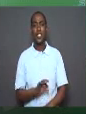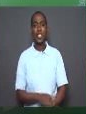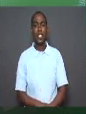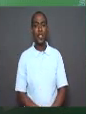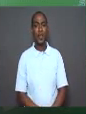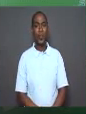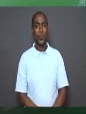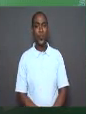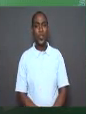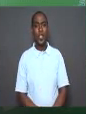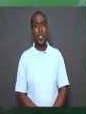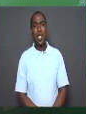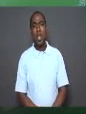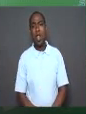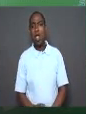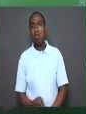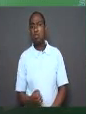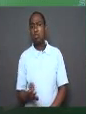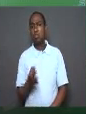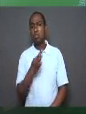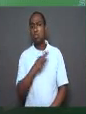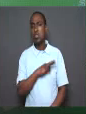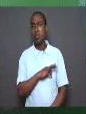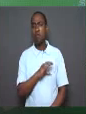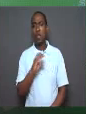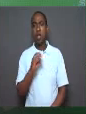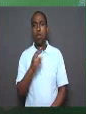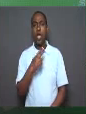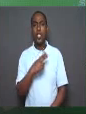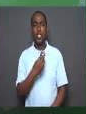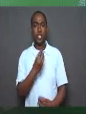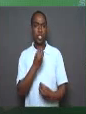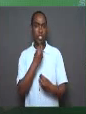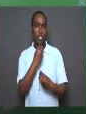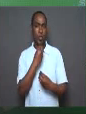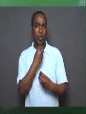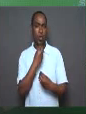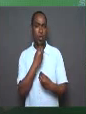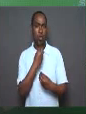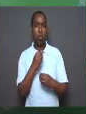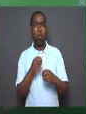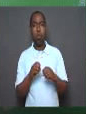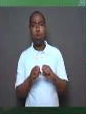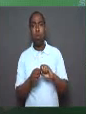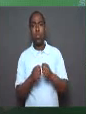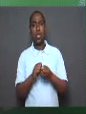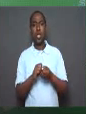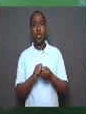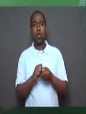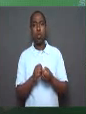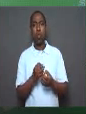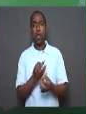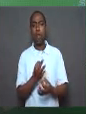Any excess carbohydrates that are eaten are converted to fat, which